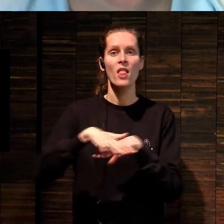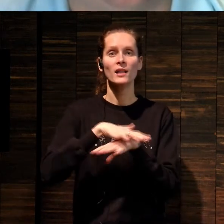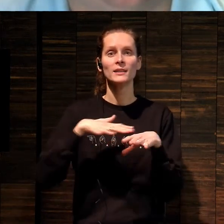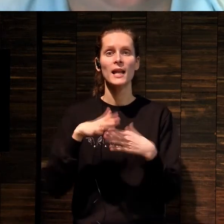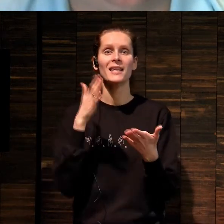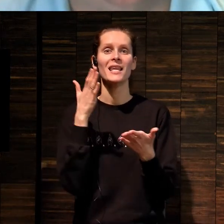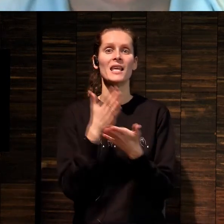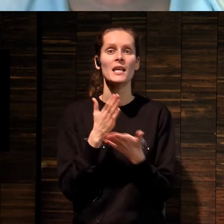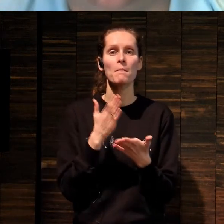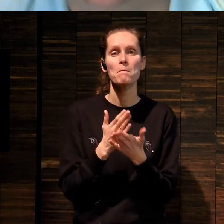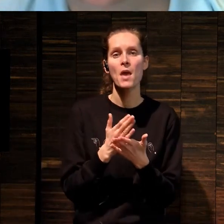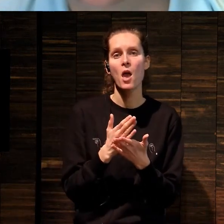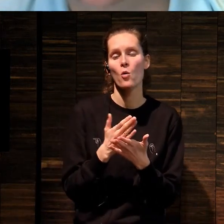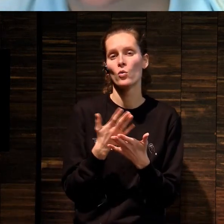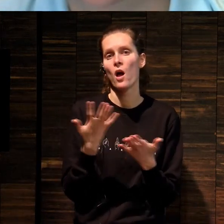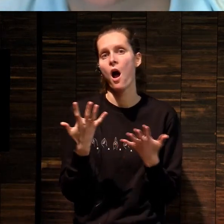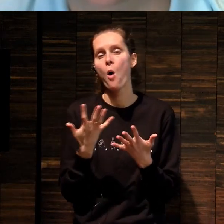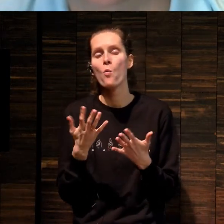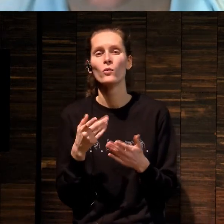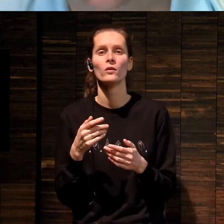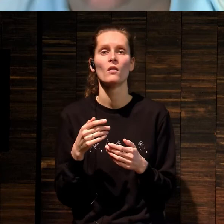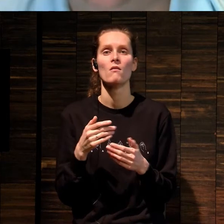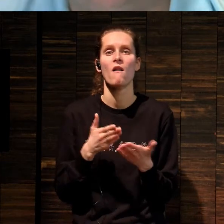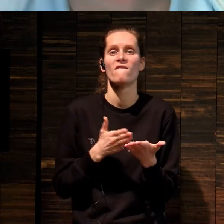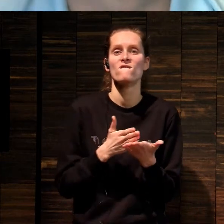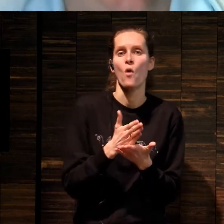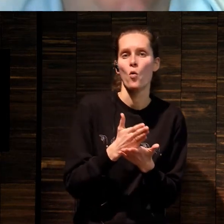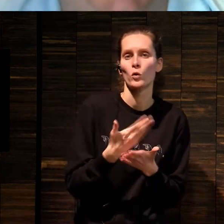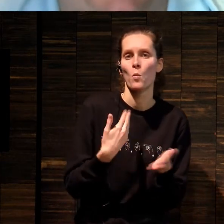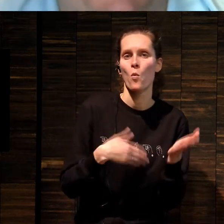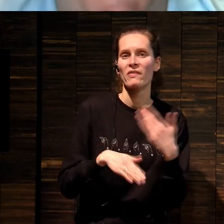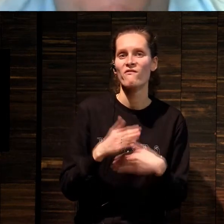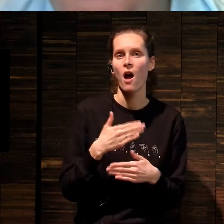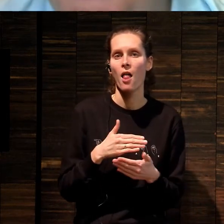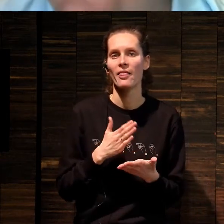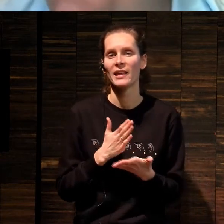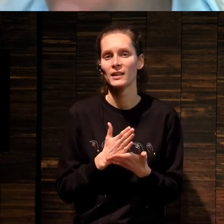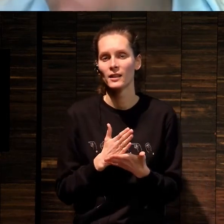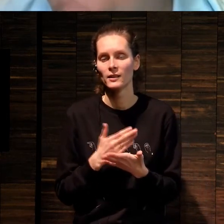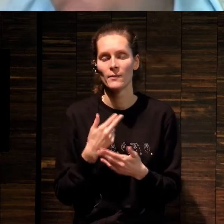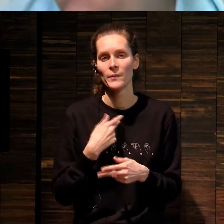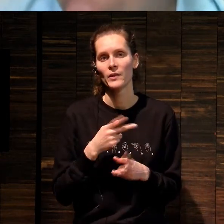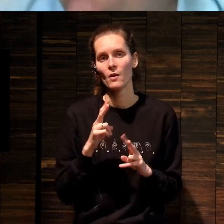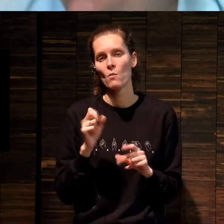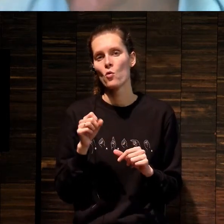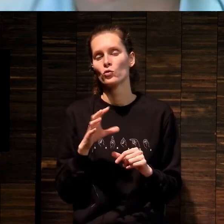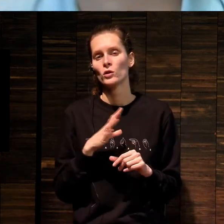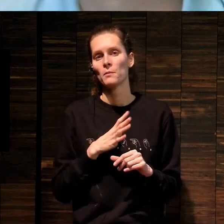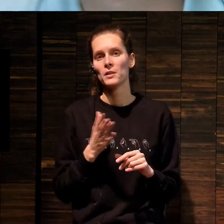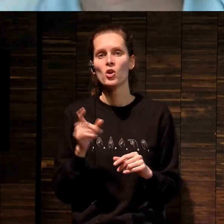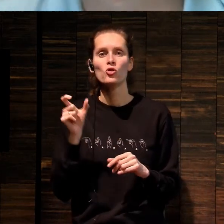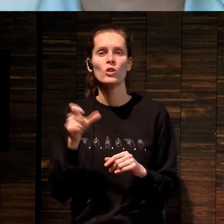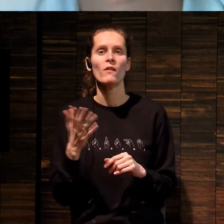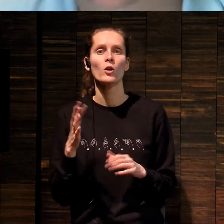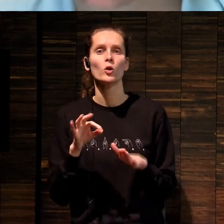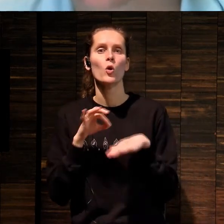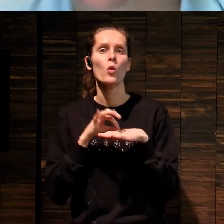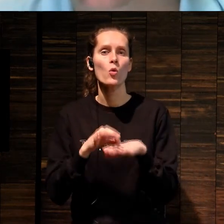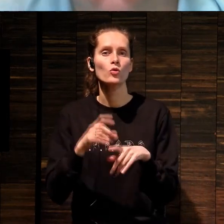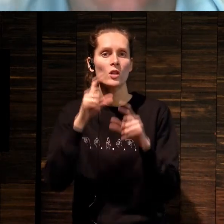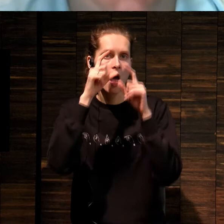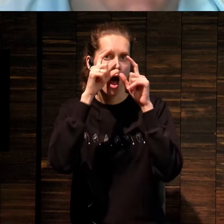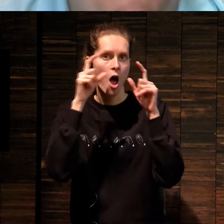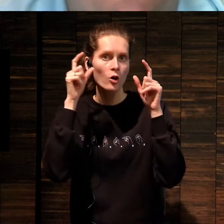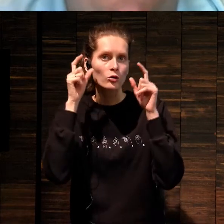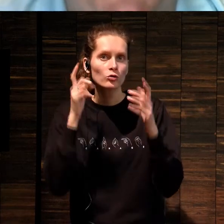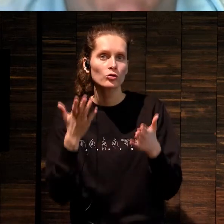blindness or some sort of mild cognitive disability. So these automated solutions